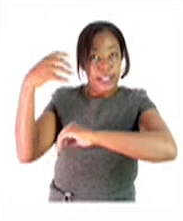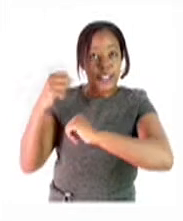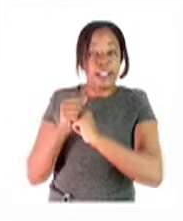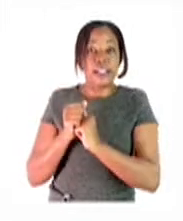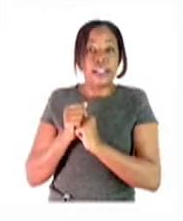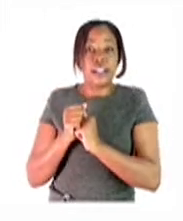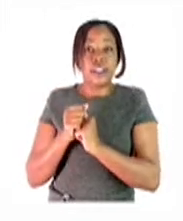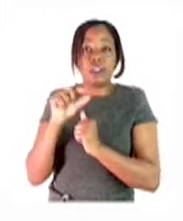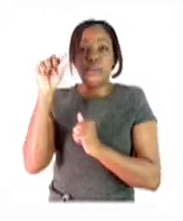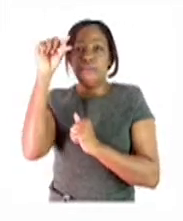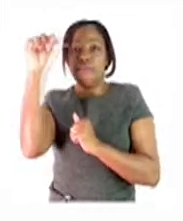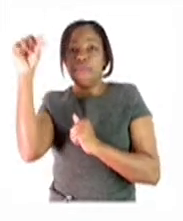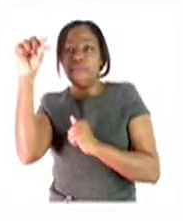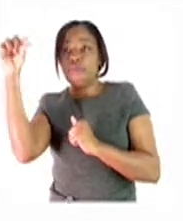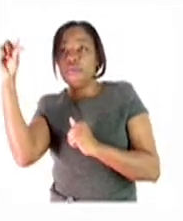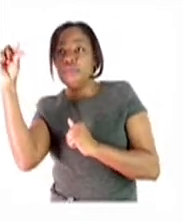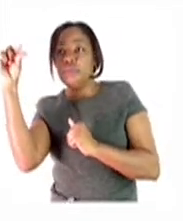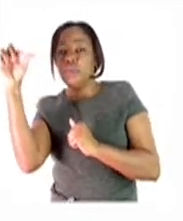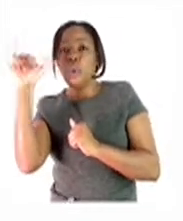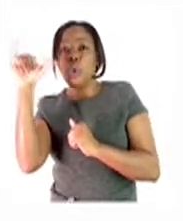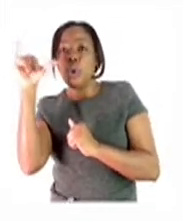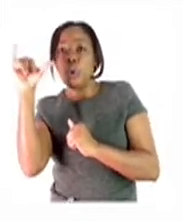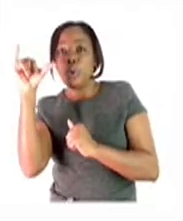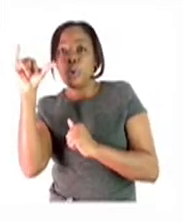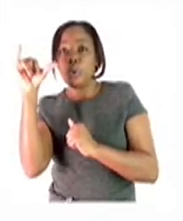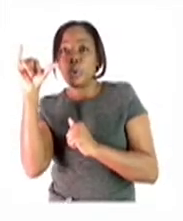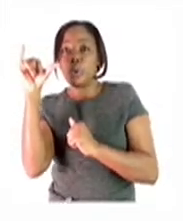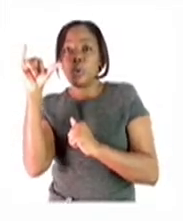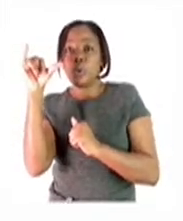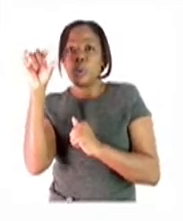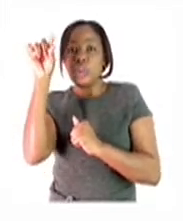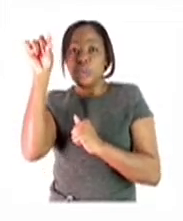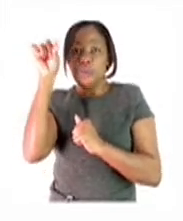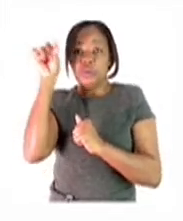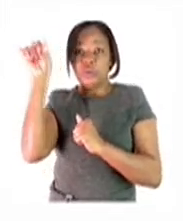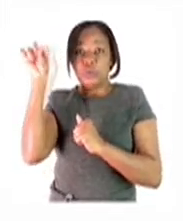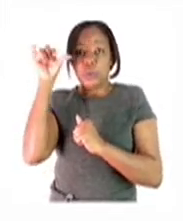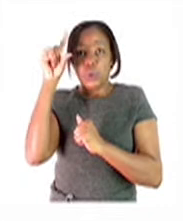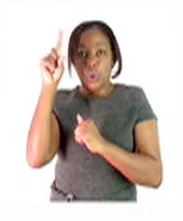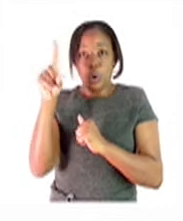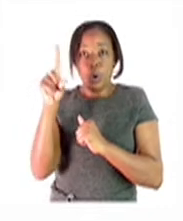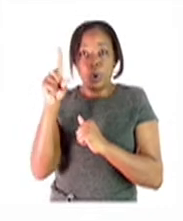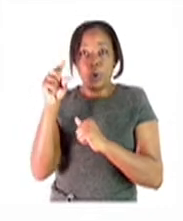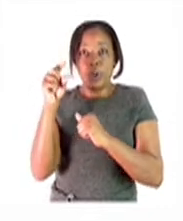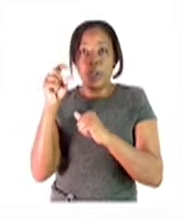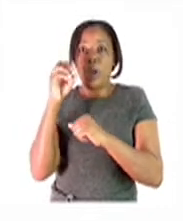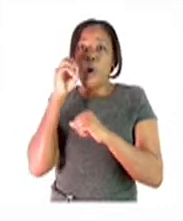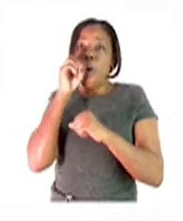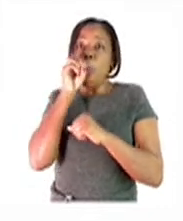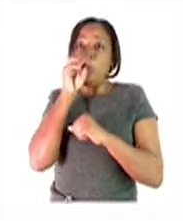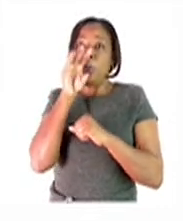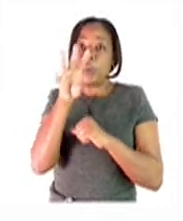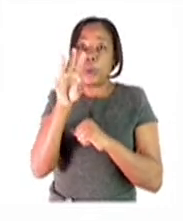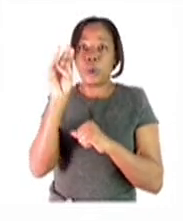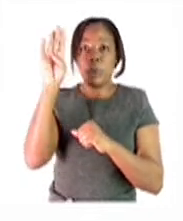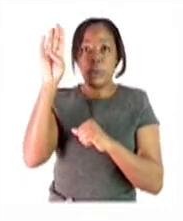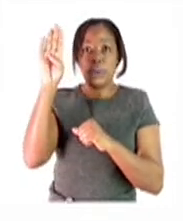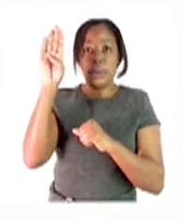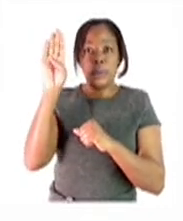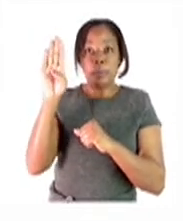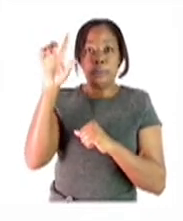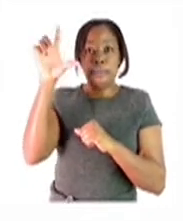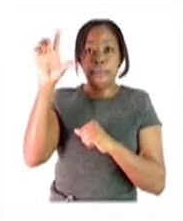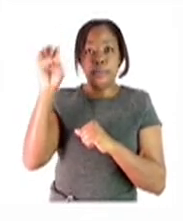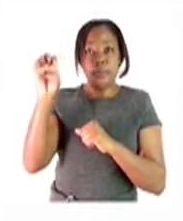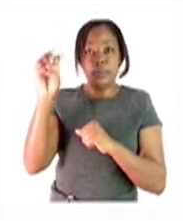answers are blue, like if I blow the wind. in the balloon. I blow. Then I blew if